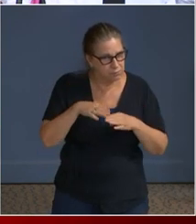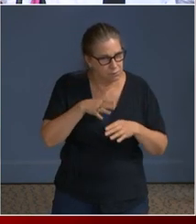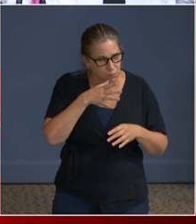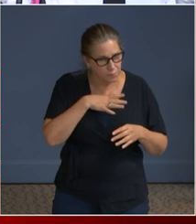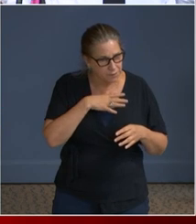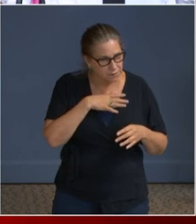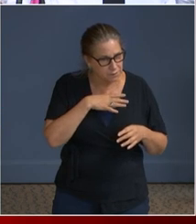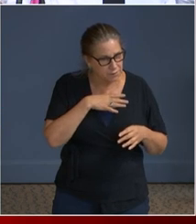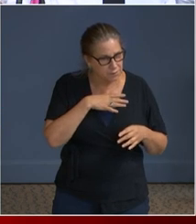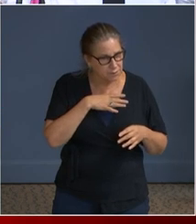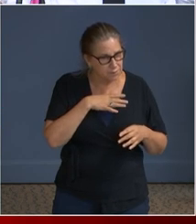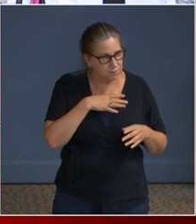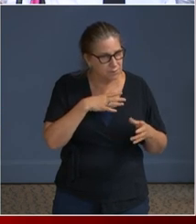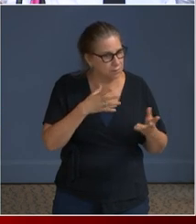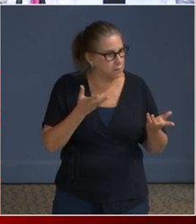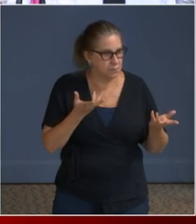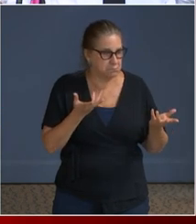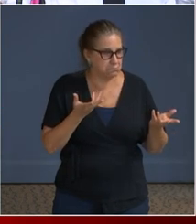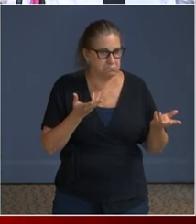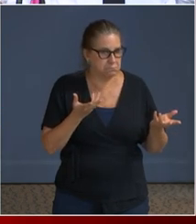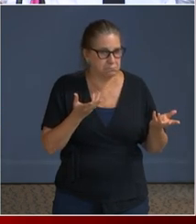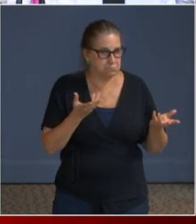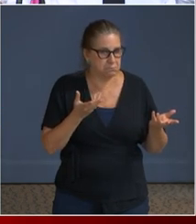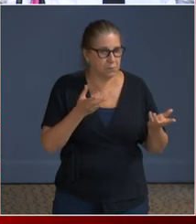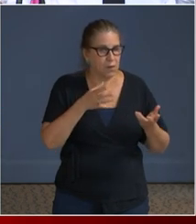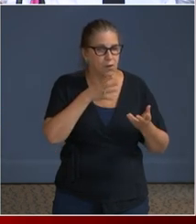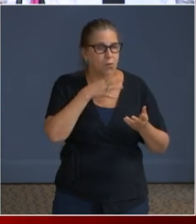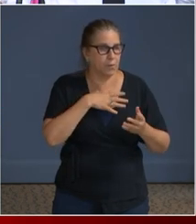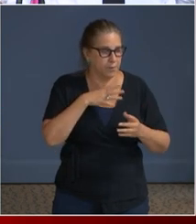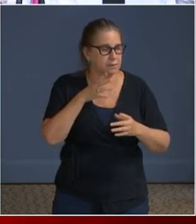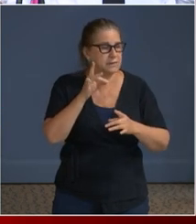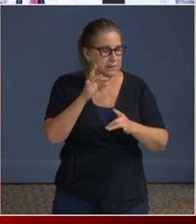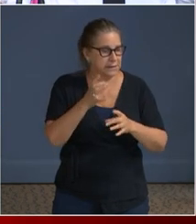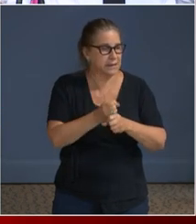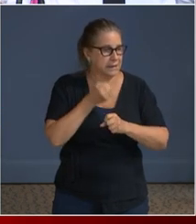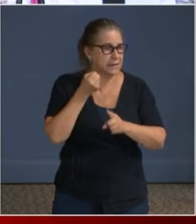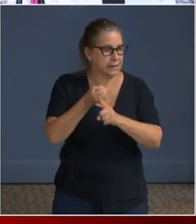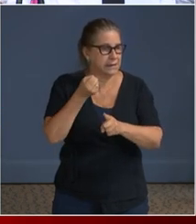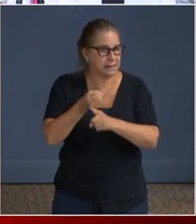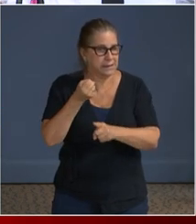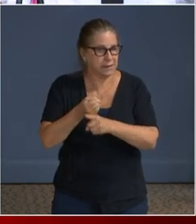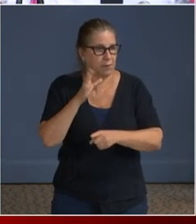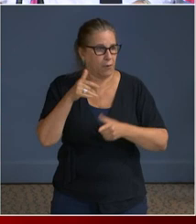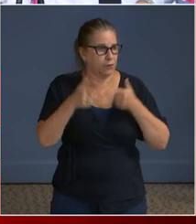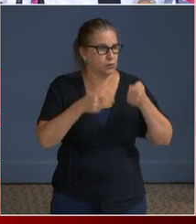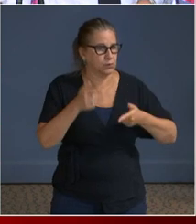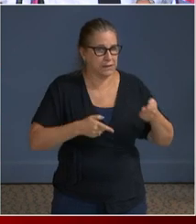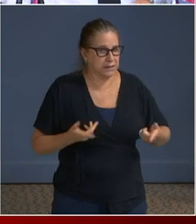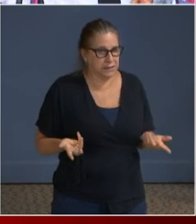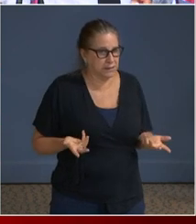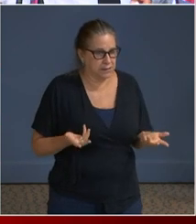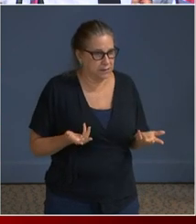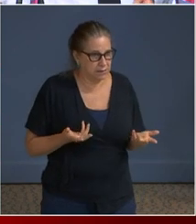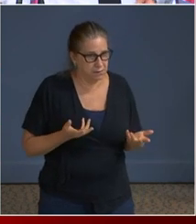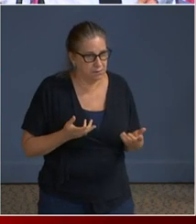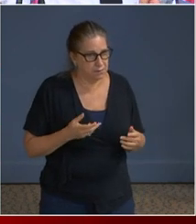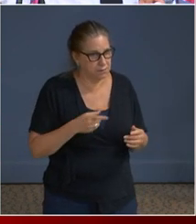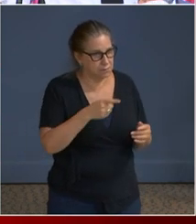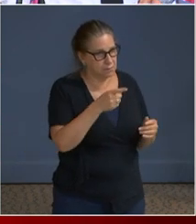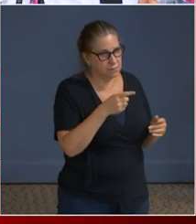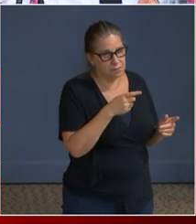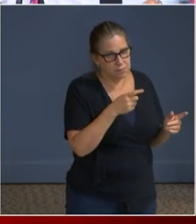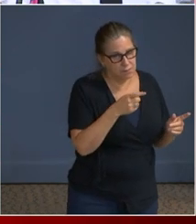at the injuries. We had 12 women that were struck by gunfire over there, so it really calls into question the shooters in this